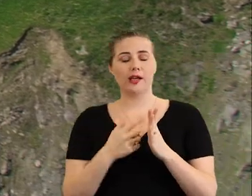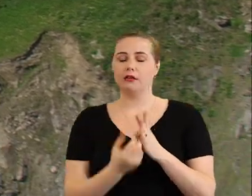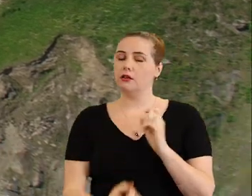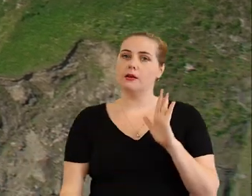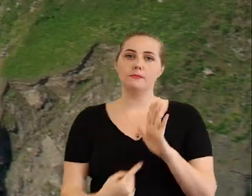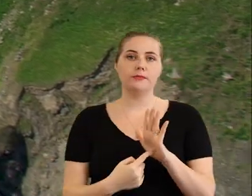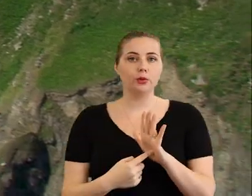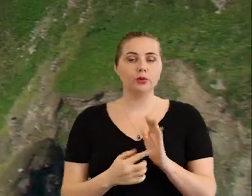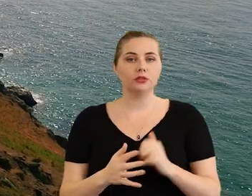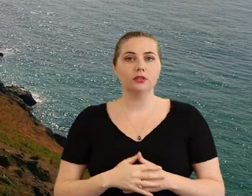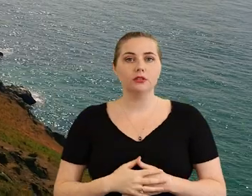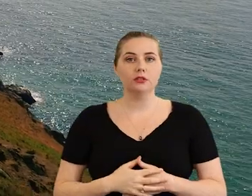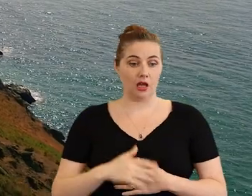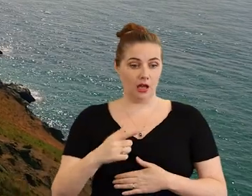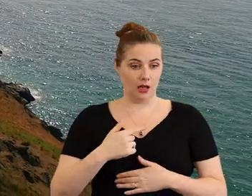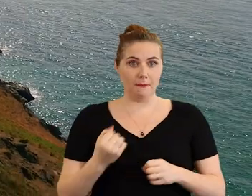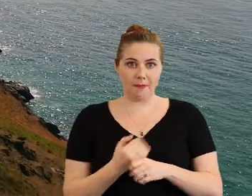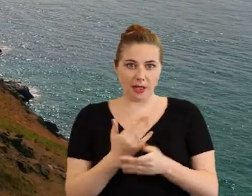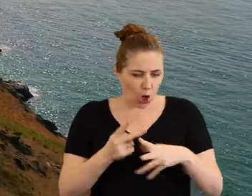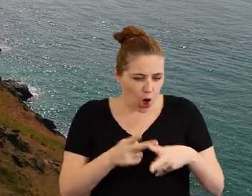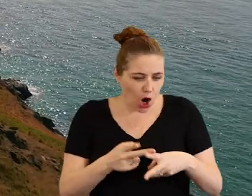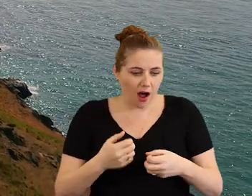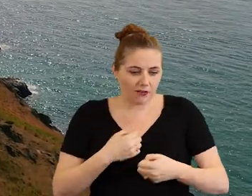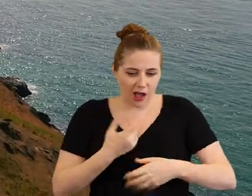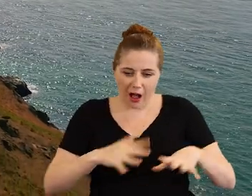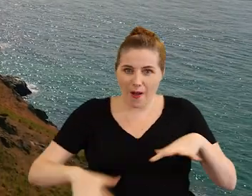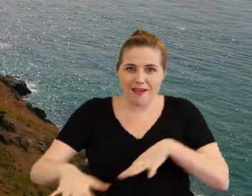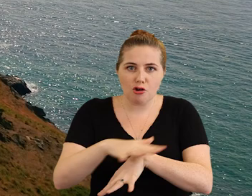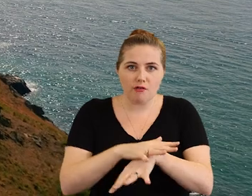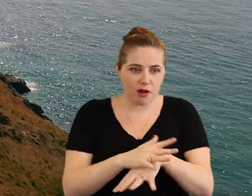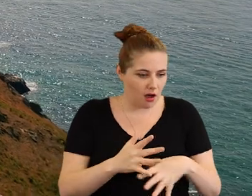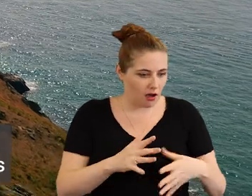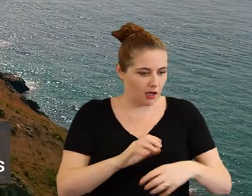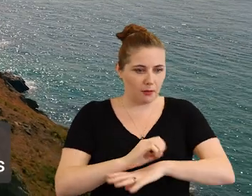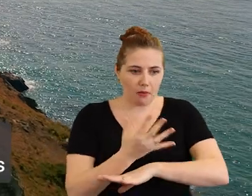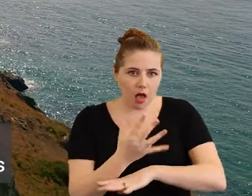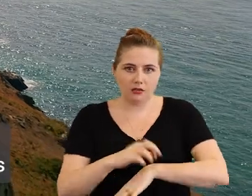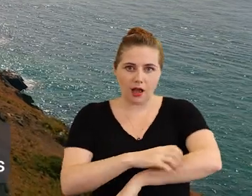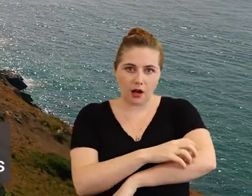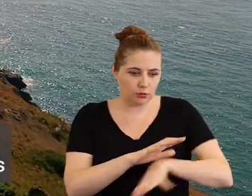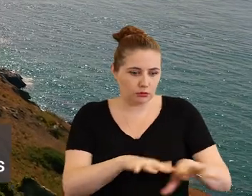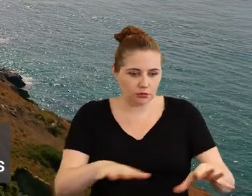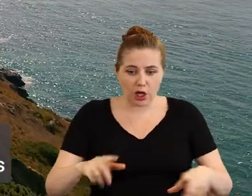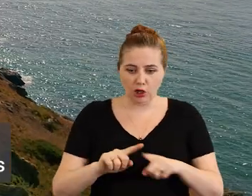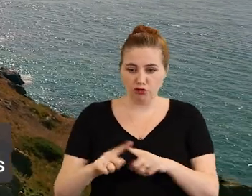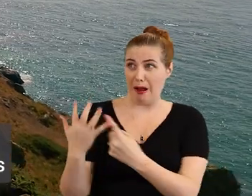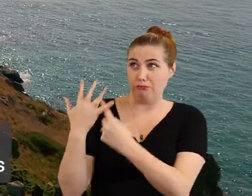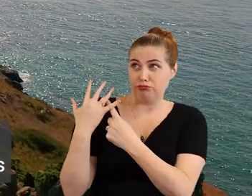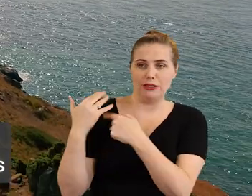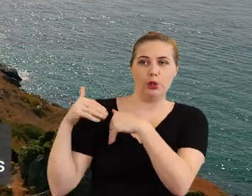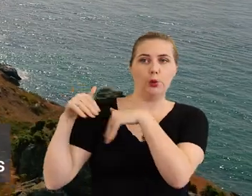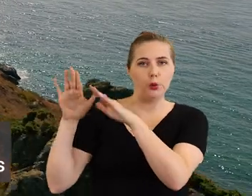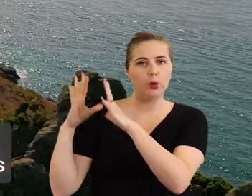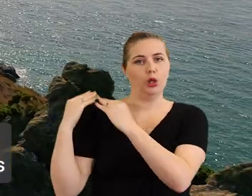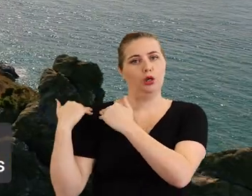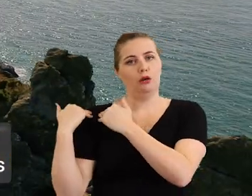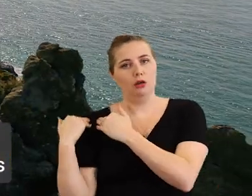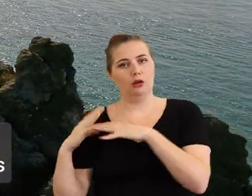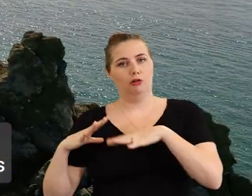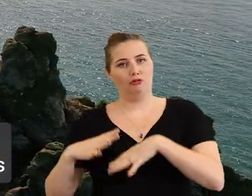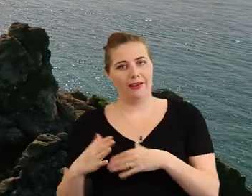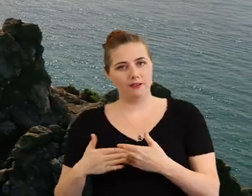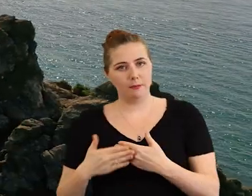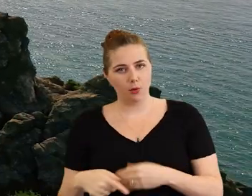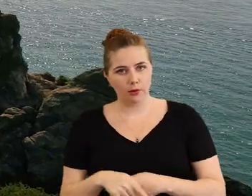well. So that's why life on the edge project is really important in terms of putting that habitat back and just relieving some of